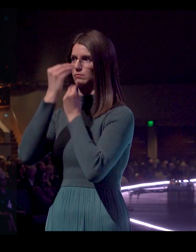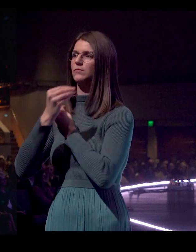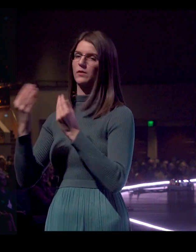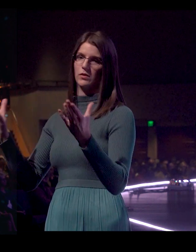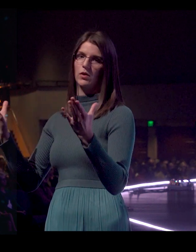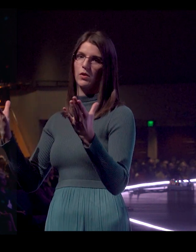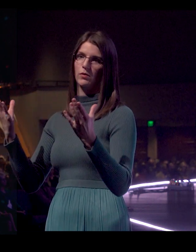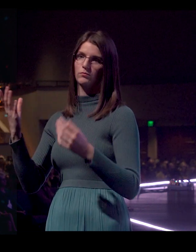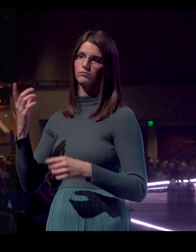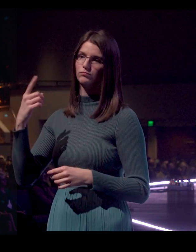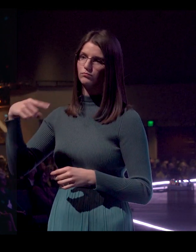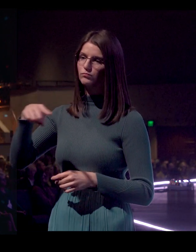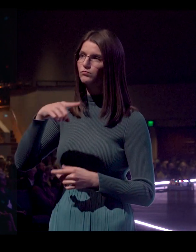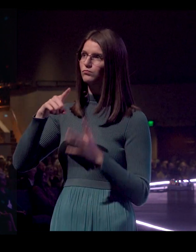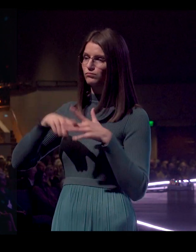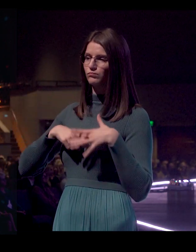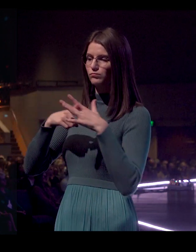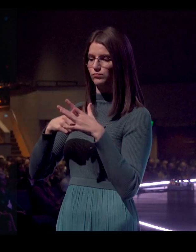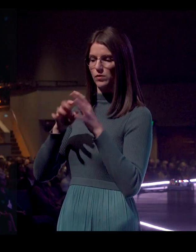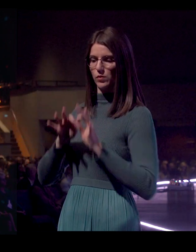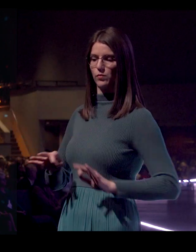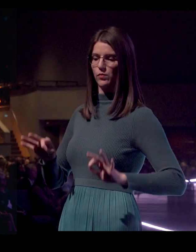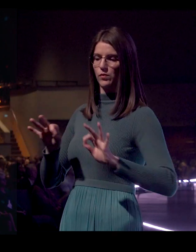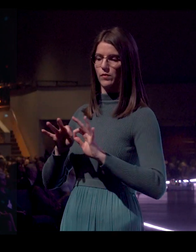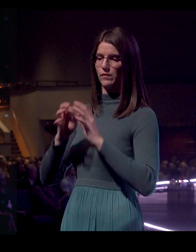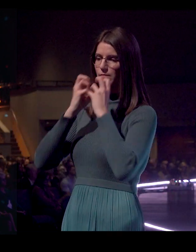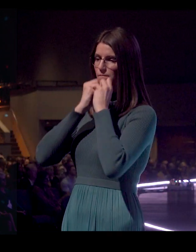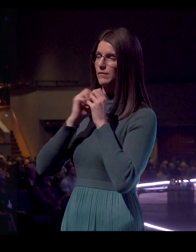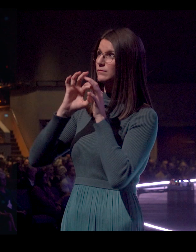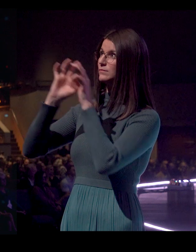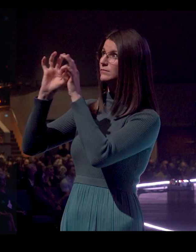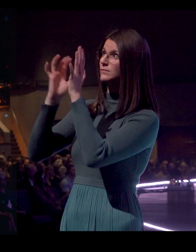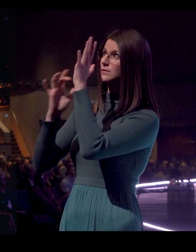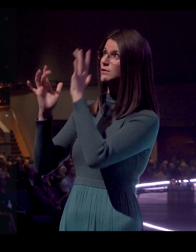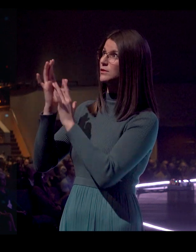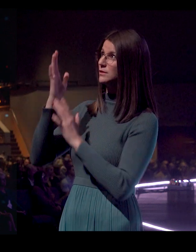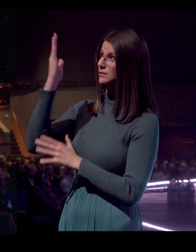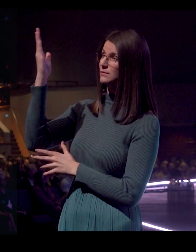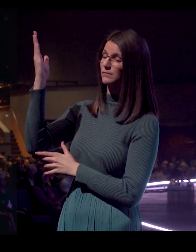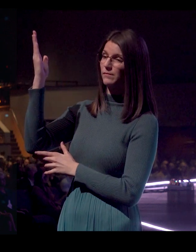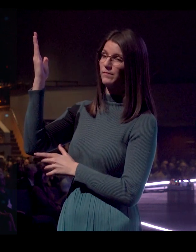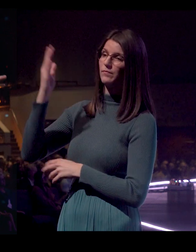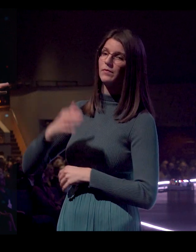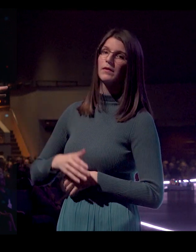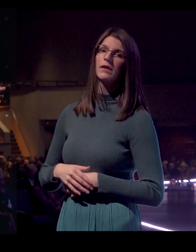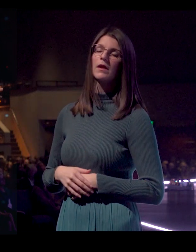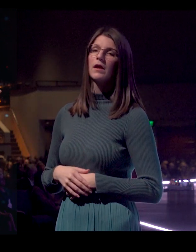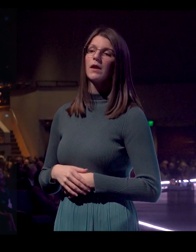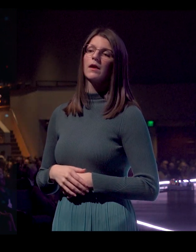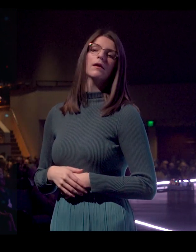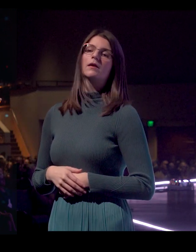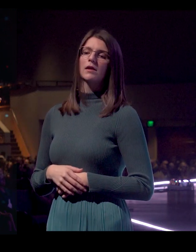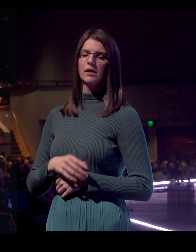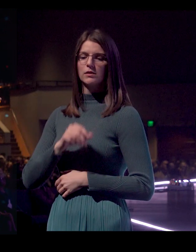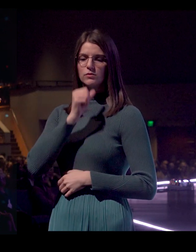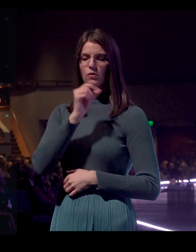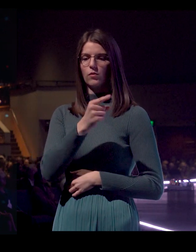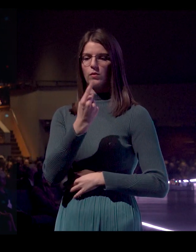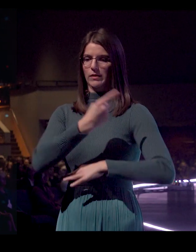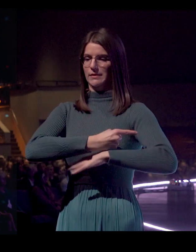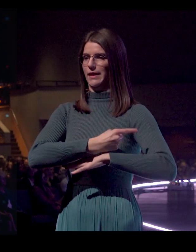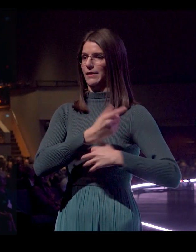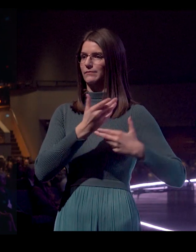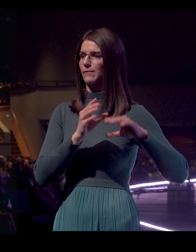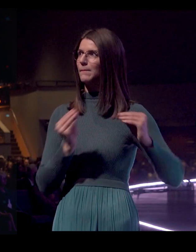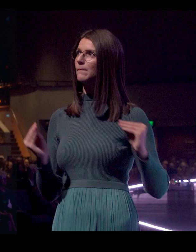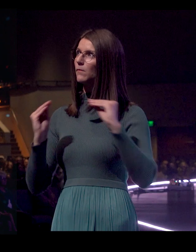in Jesus, you make him more than just a day in December, everything changes for the better.